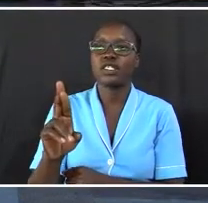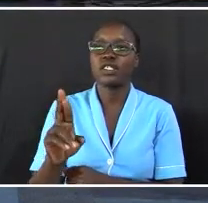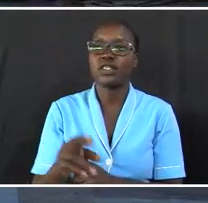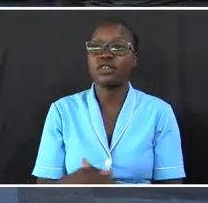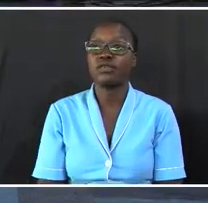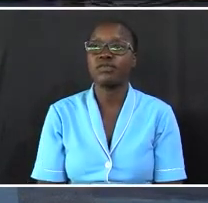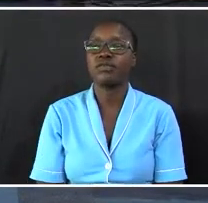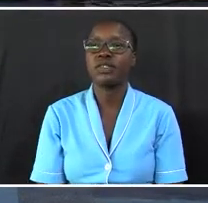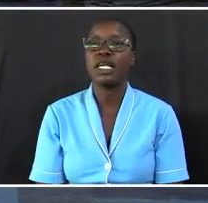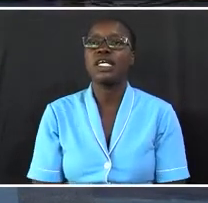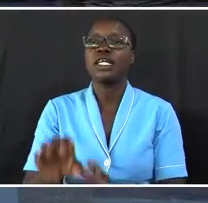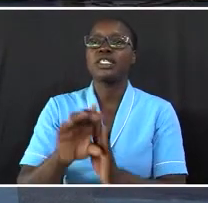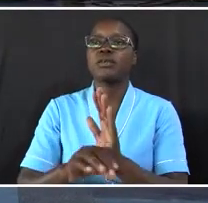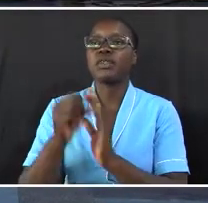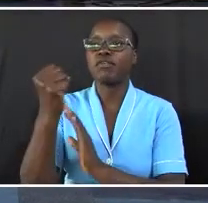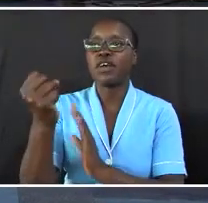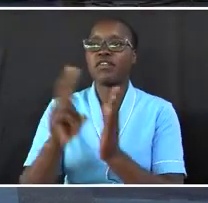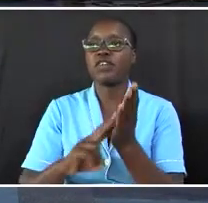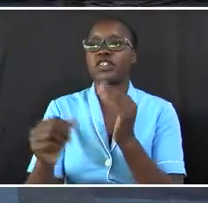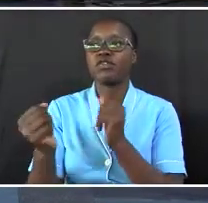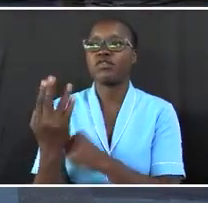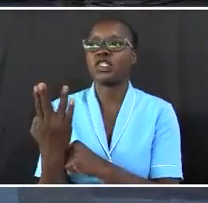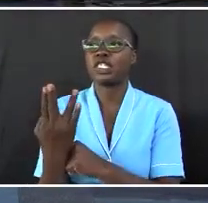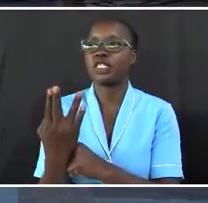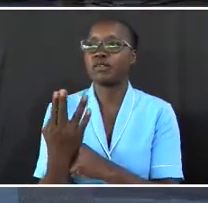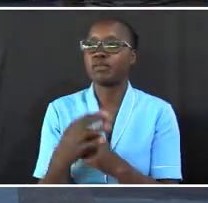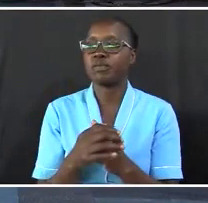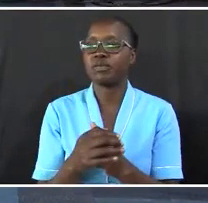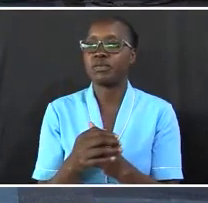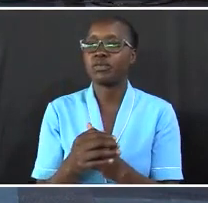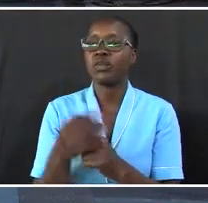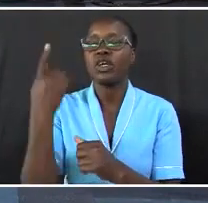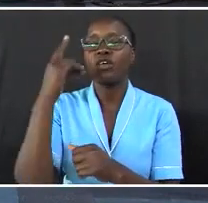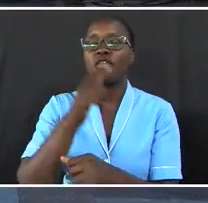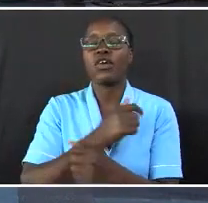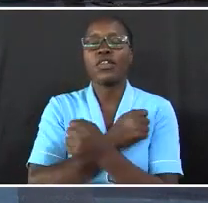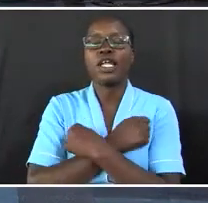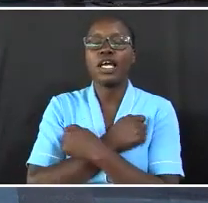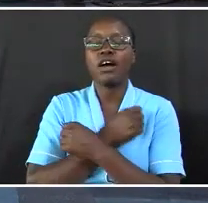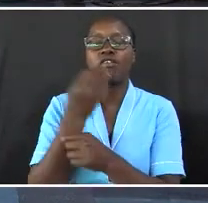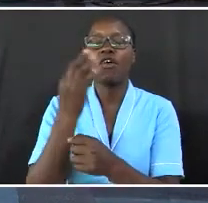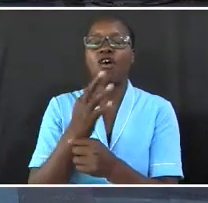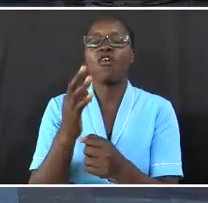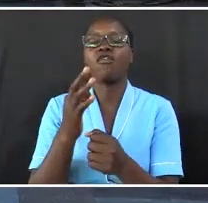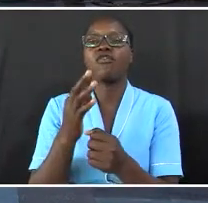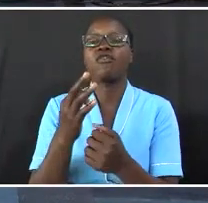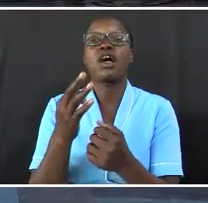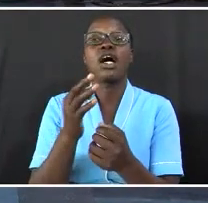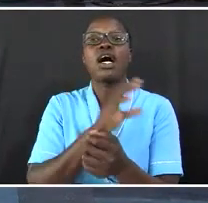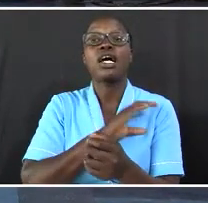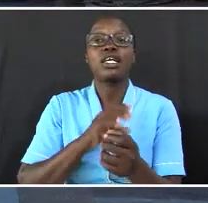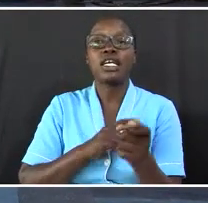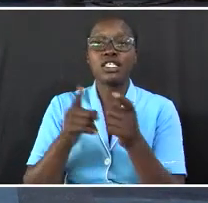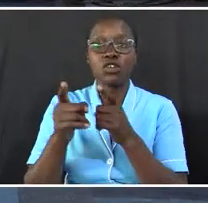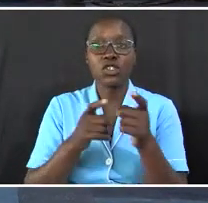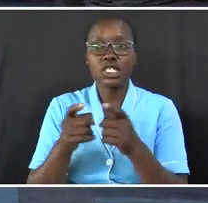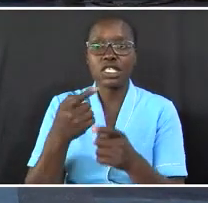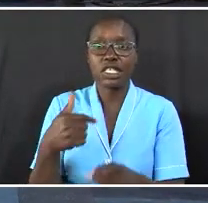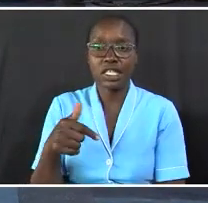shepherdess on Monday. It says, "For the love of Christ constrained